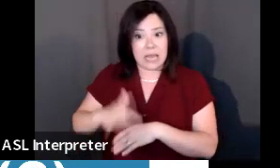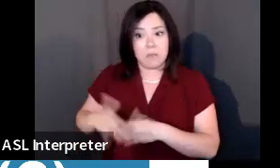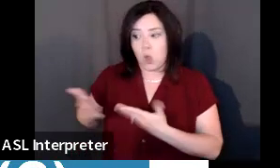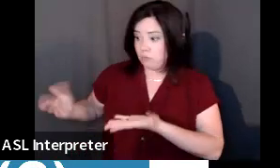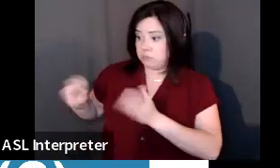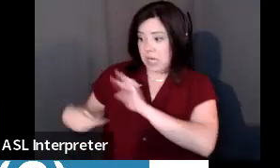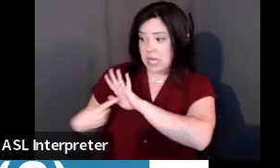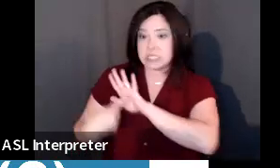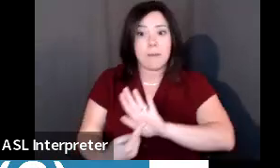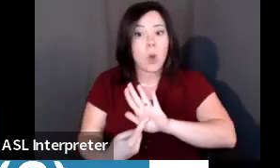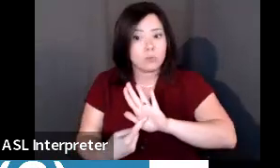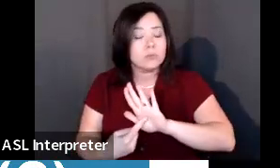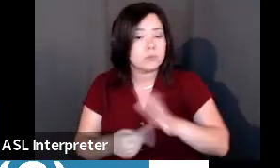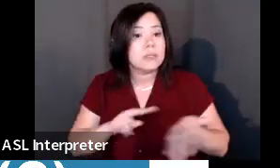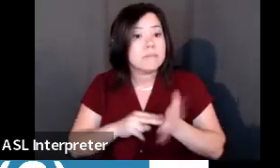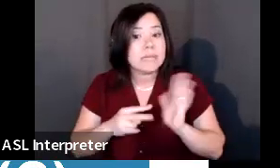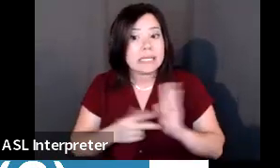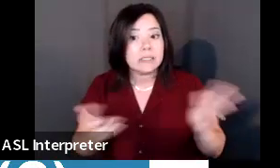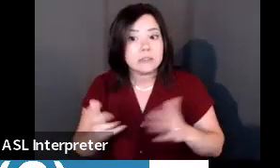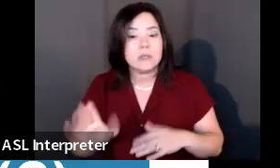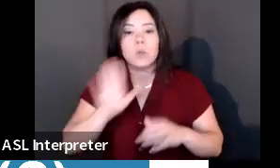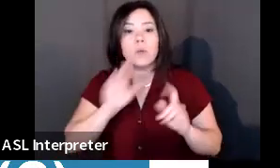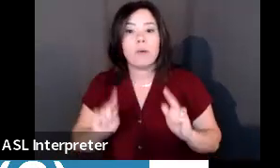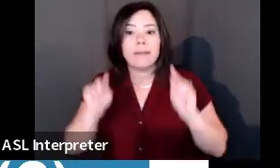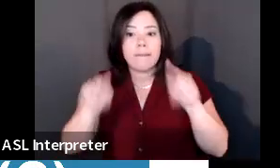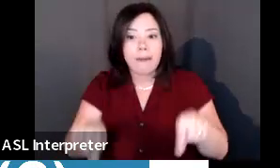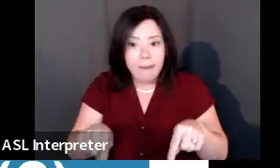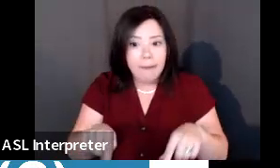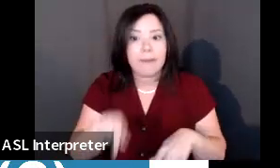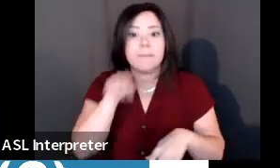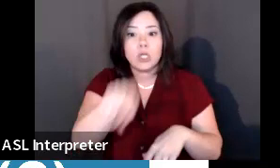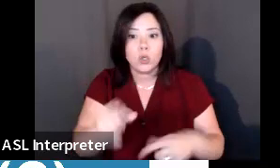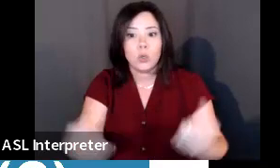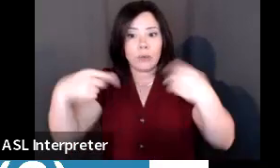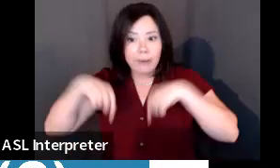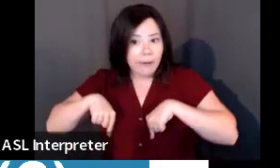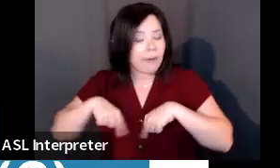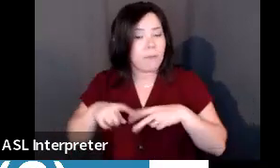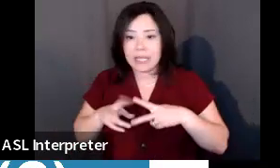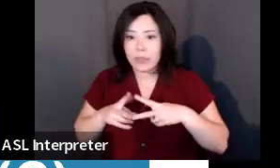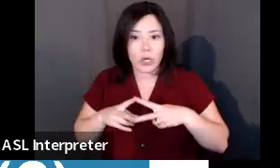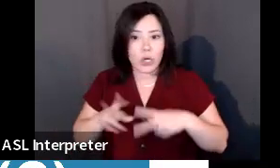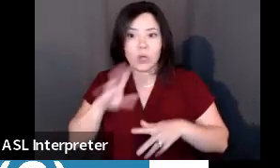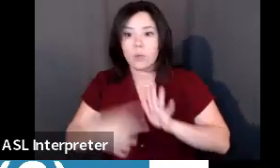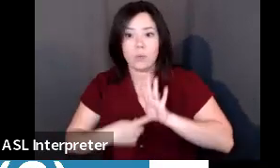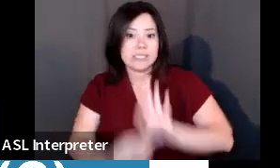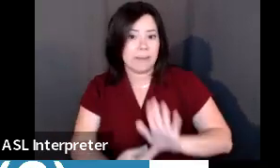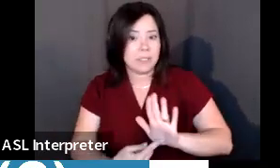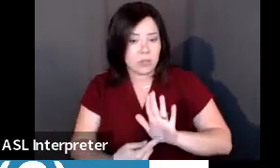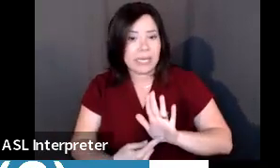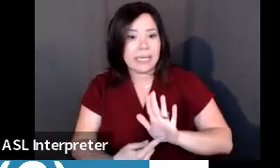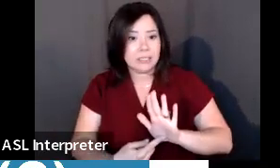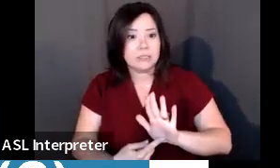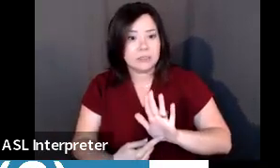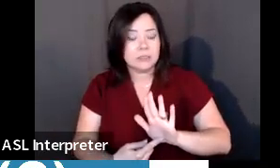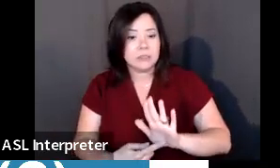demo. And what does that mean? That means we will come to you, you can come to us, and we will demonstrate the different